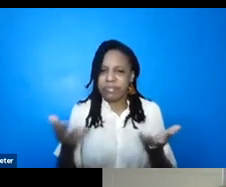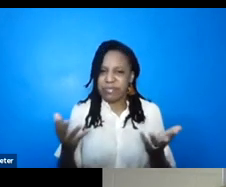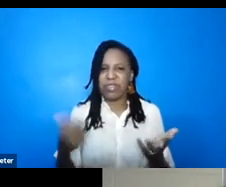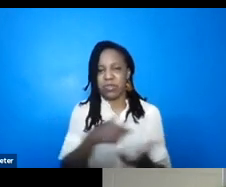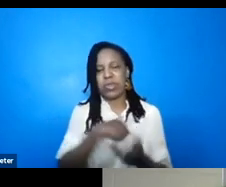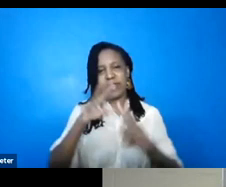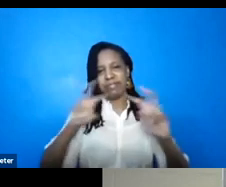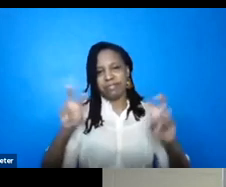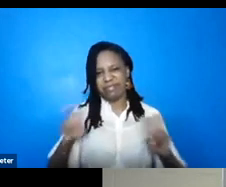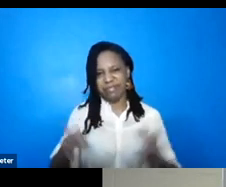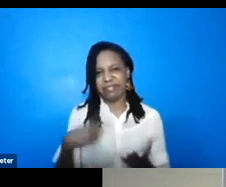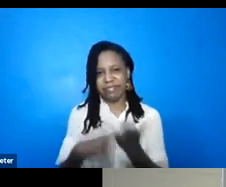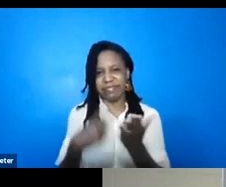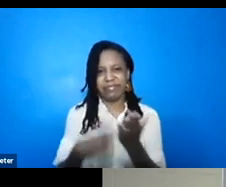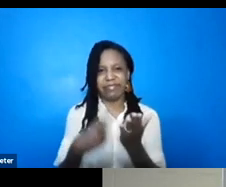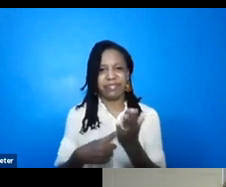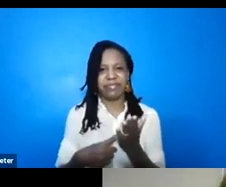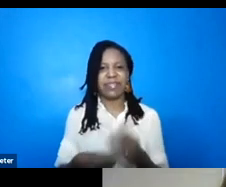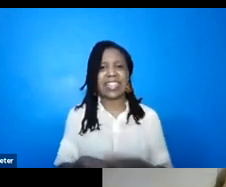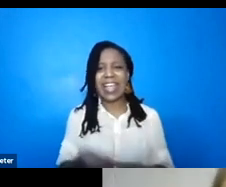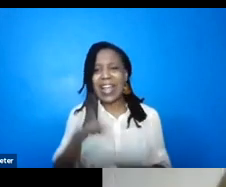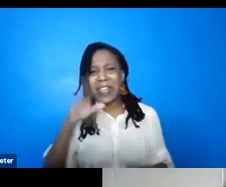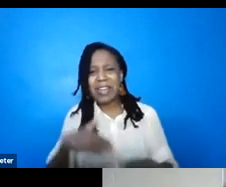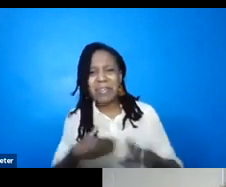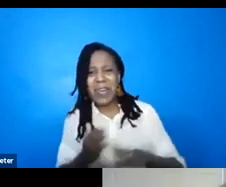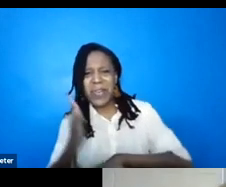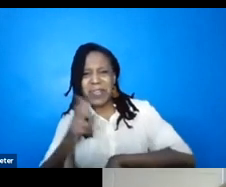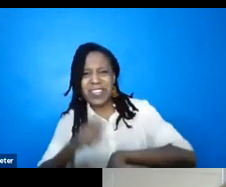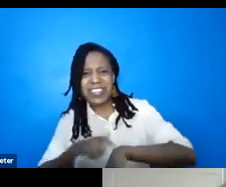have any questions, I know I went over my time. I was planning on shooting for 12 minutes.